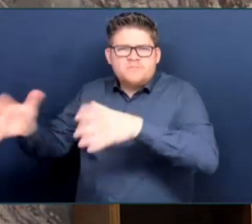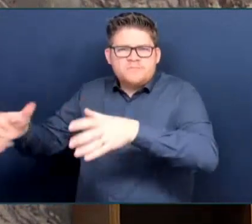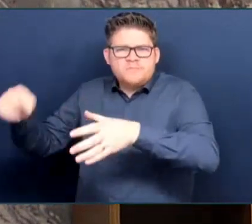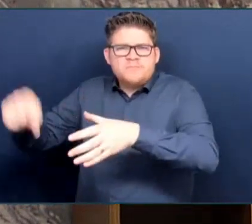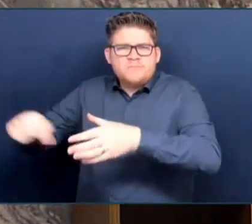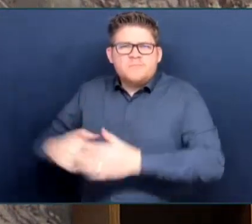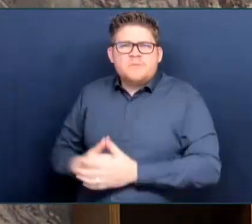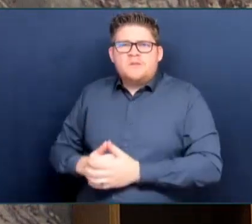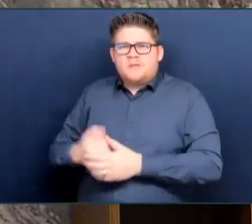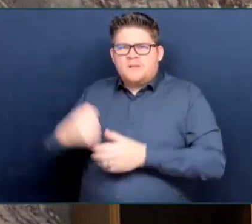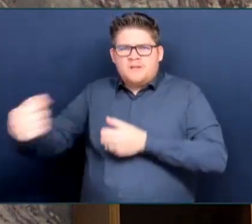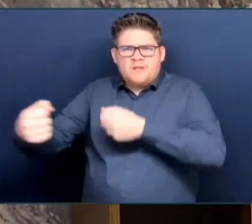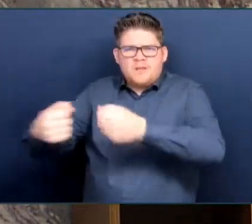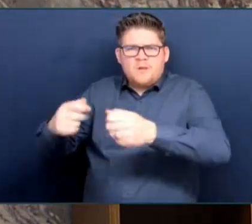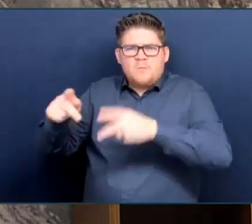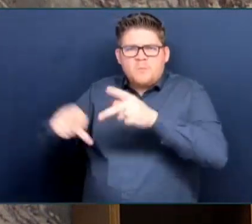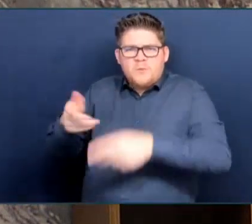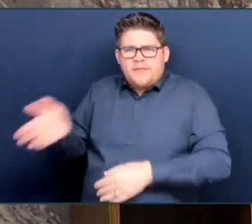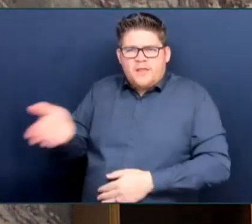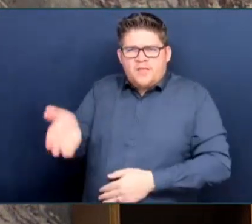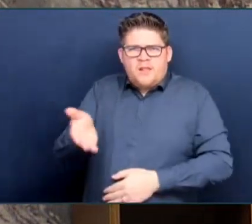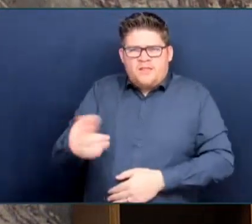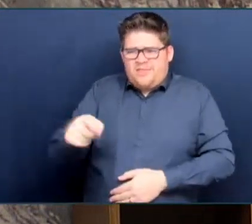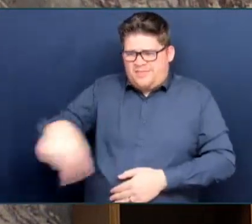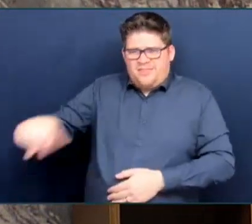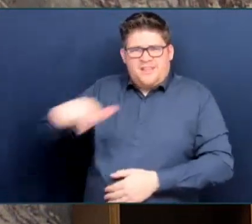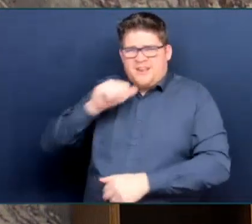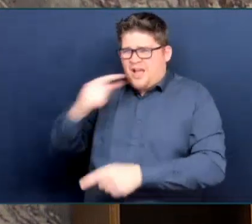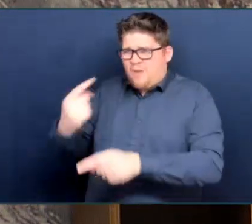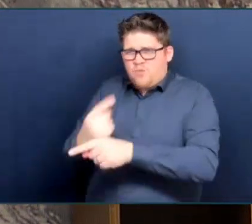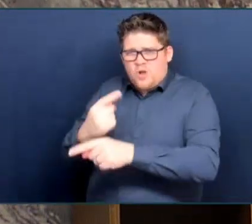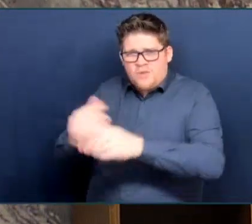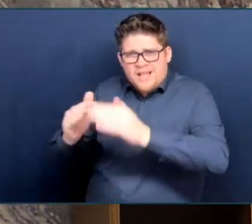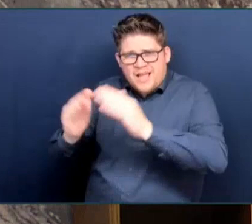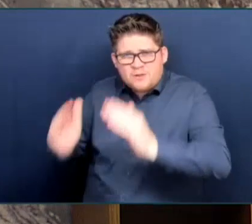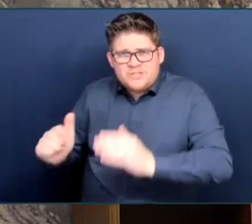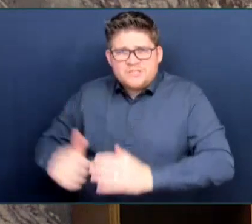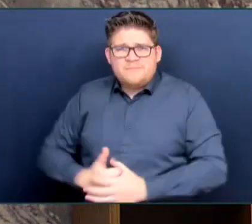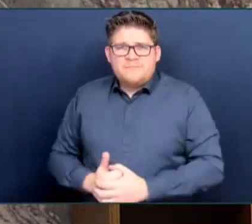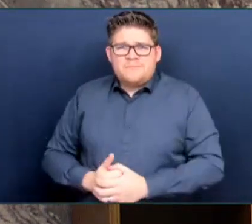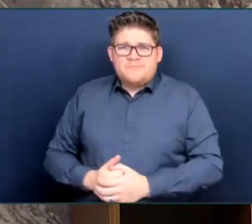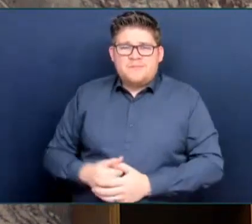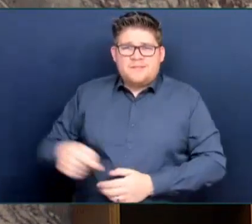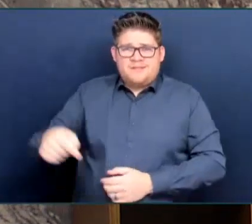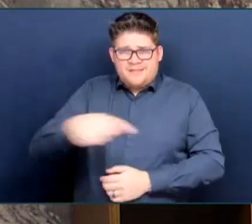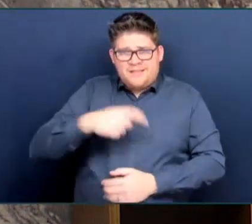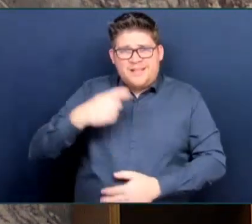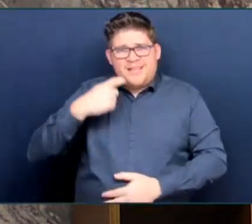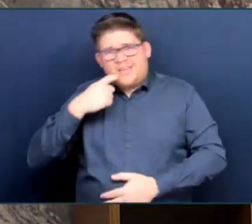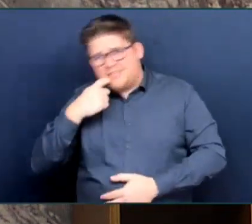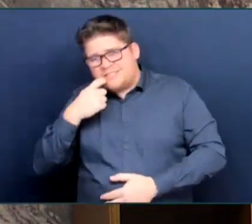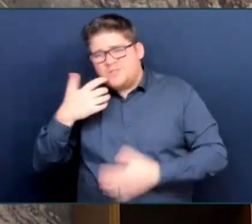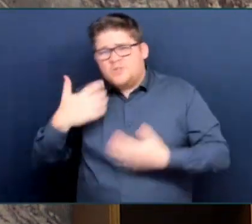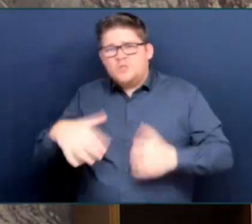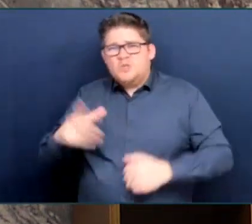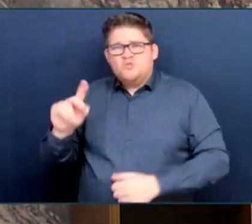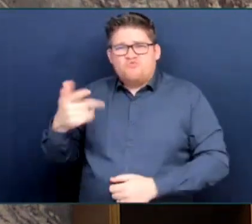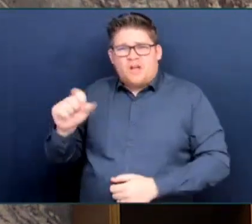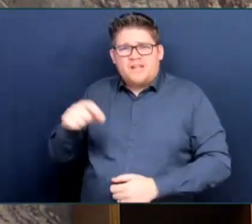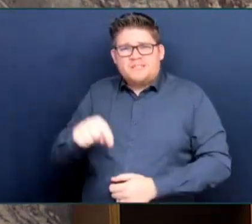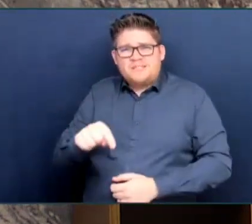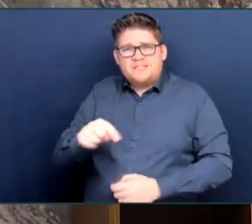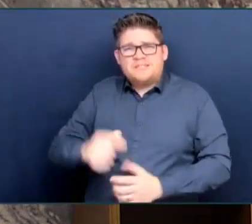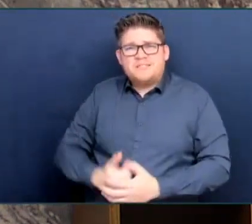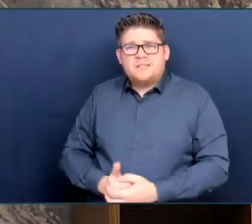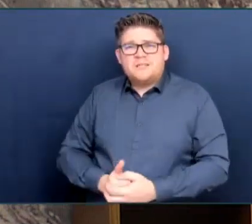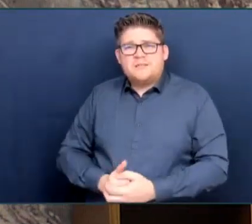drugs. It was this Premier who, through every policy choice he made as Attorney General, put the rights of repeat violent offenders above the